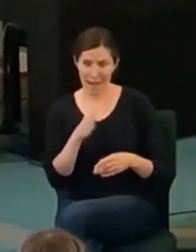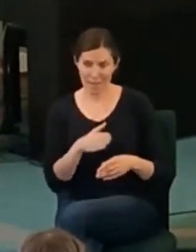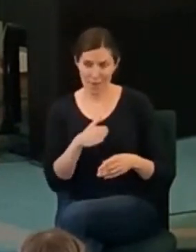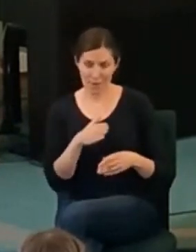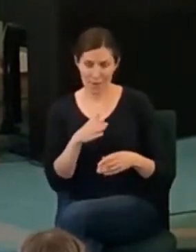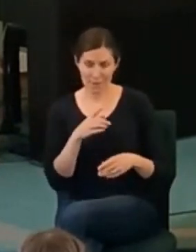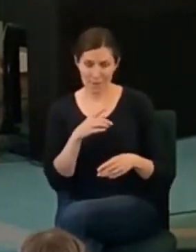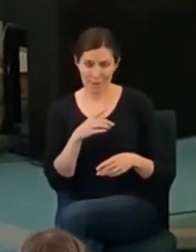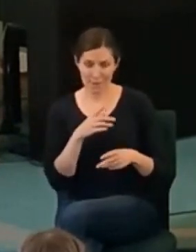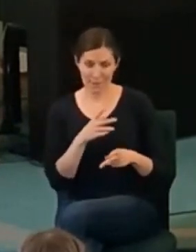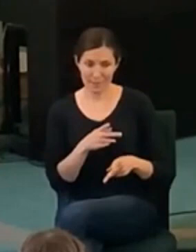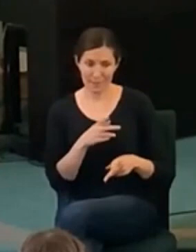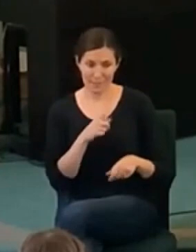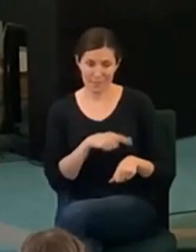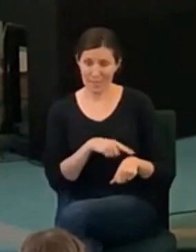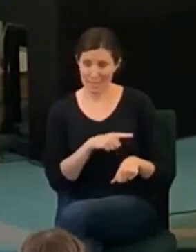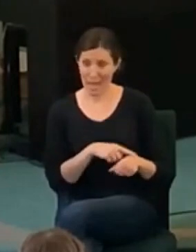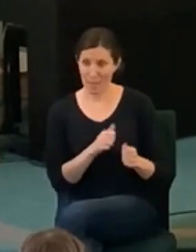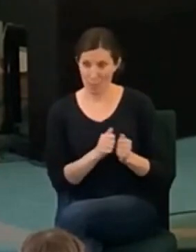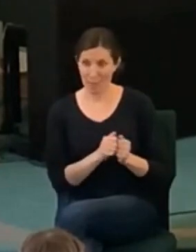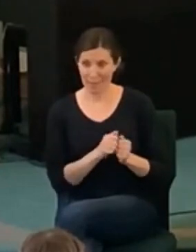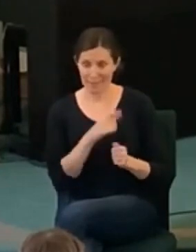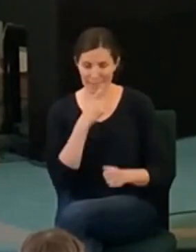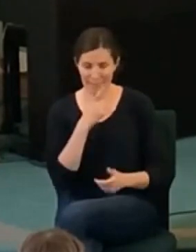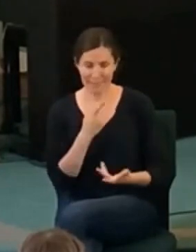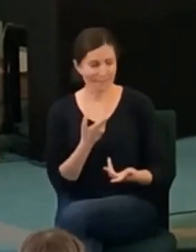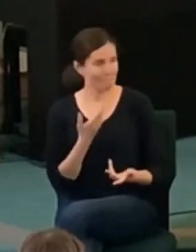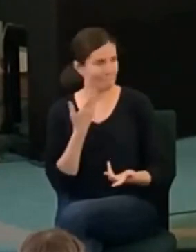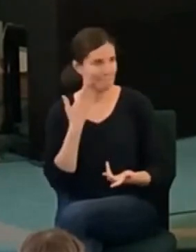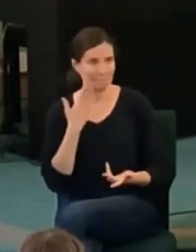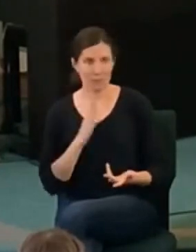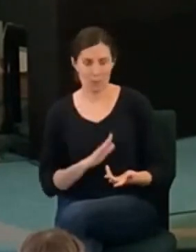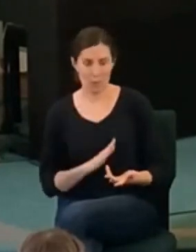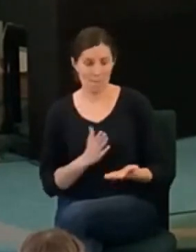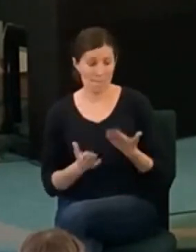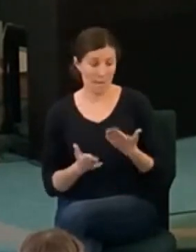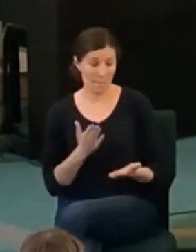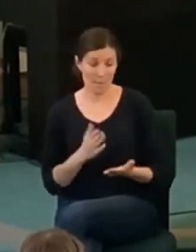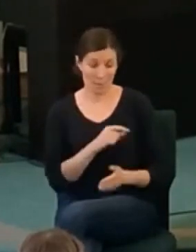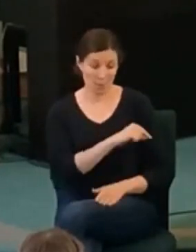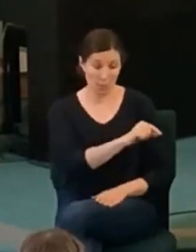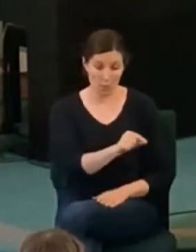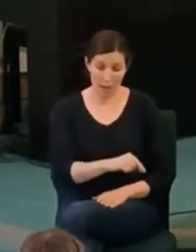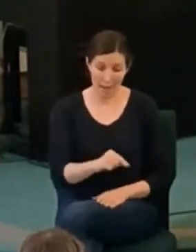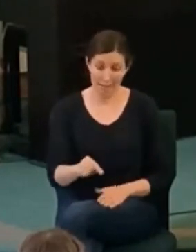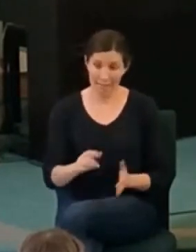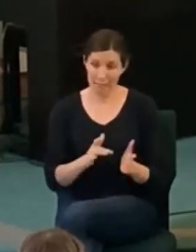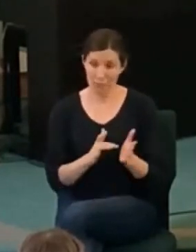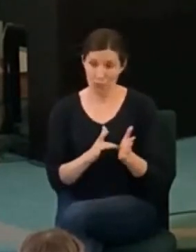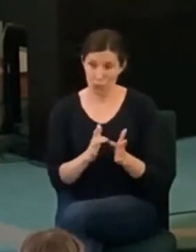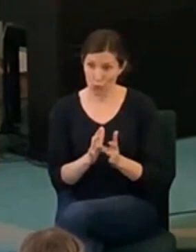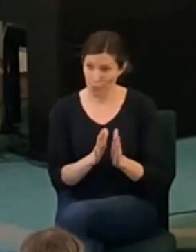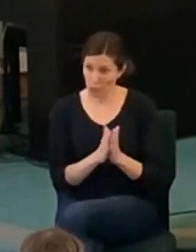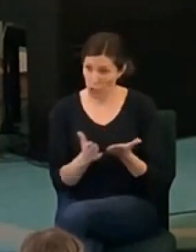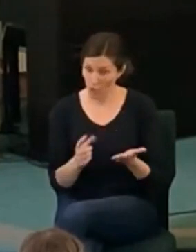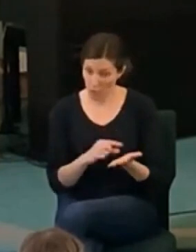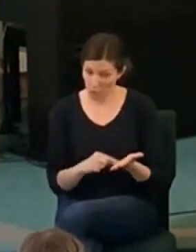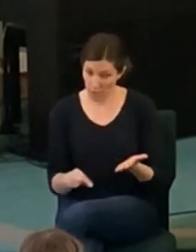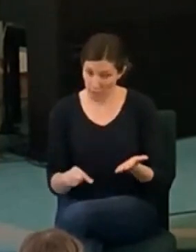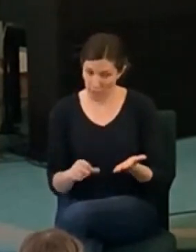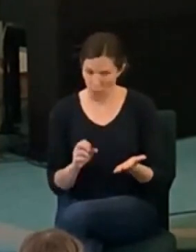been donating to the temple like he was supposed to. Maybe he wrote Carl, and then he wrote